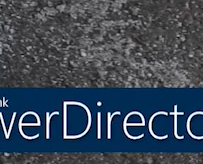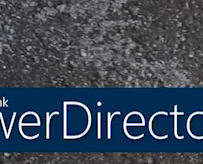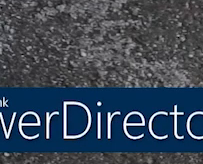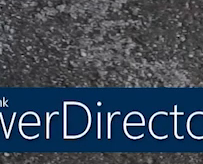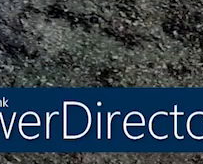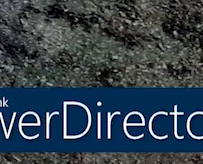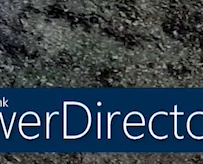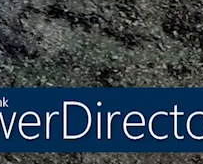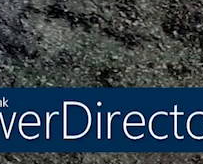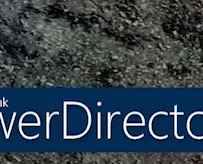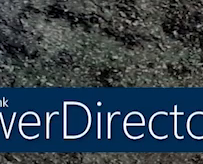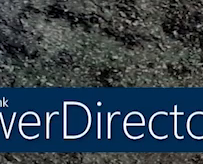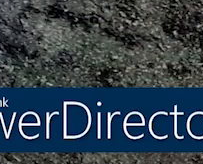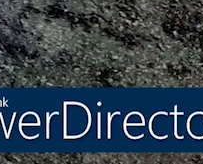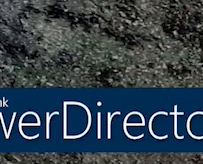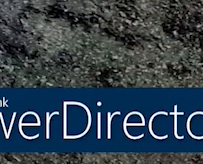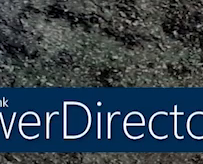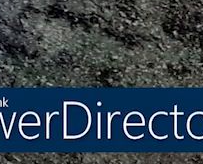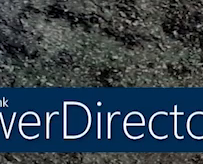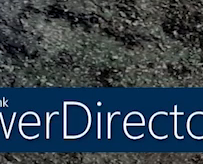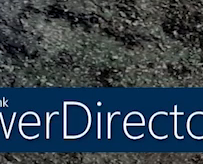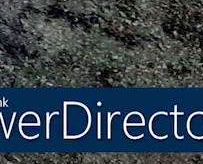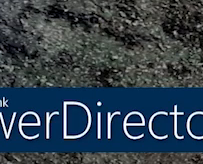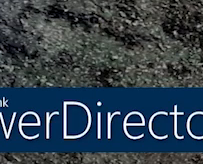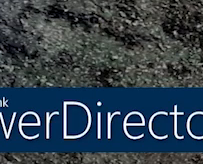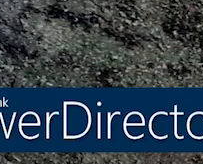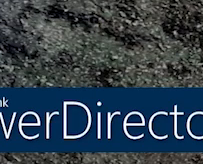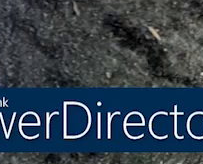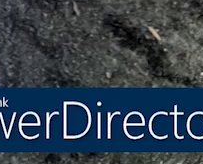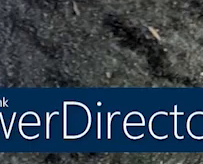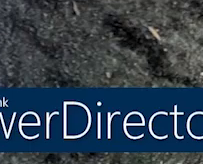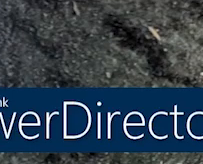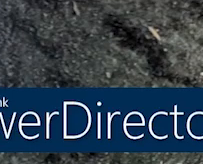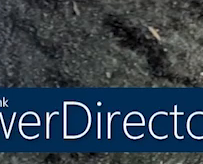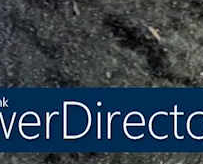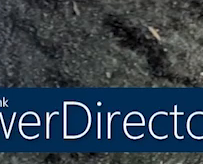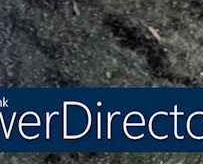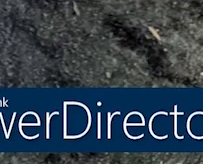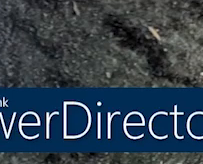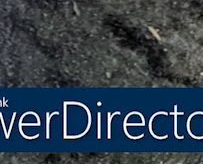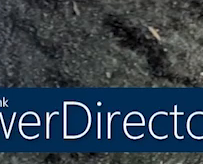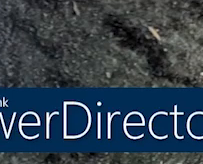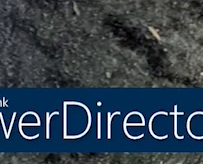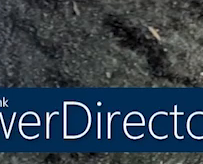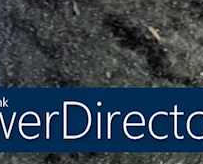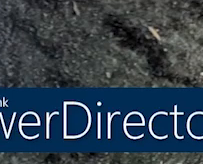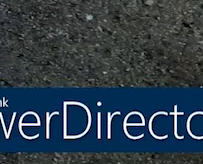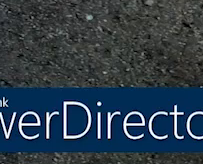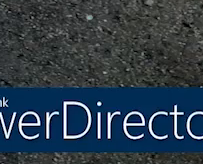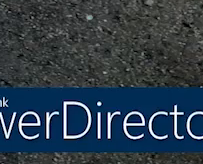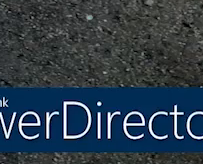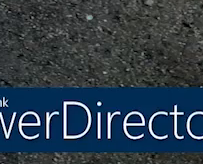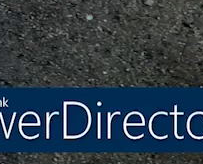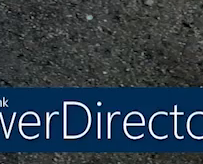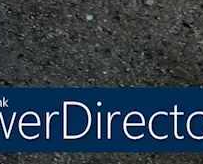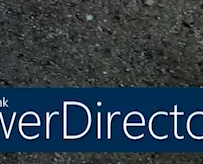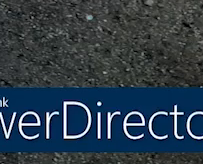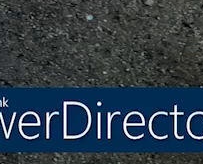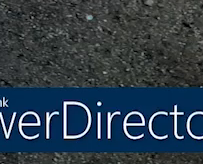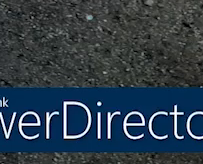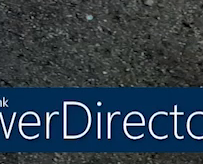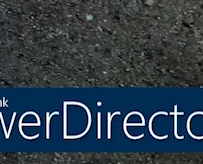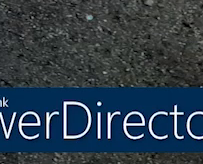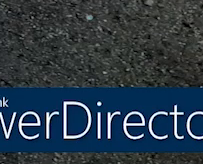gypsum, 1 part garden soil, 1 part compost, and